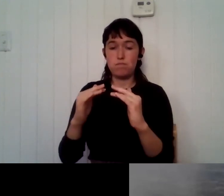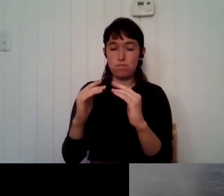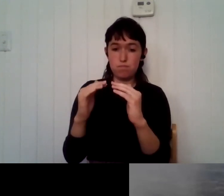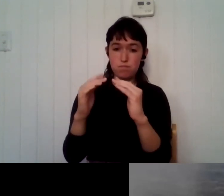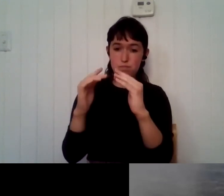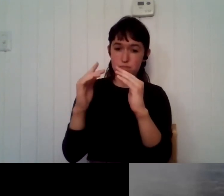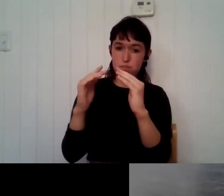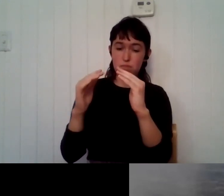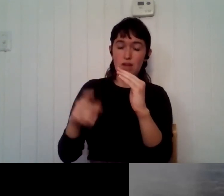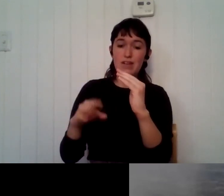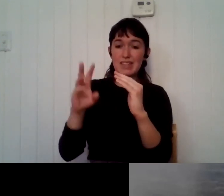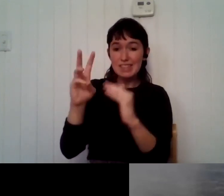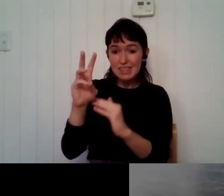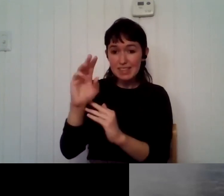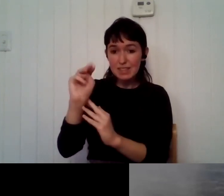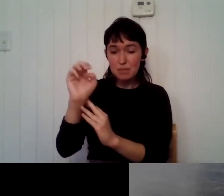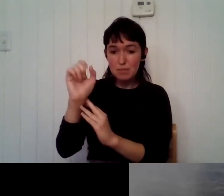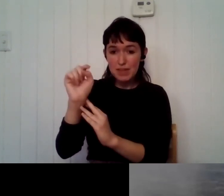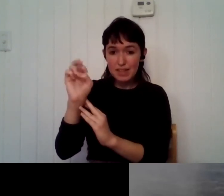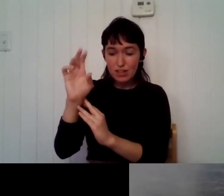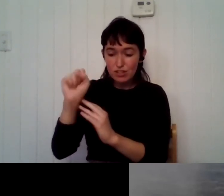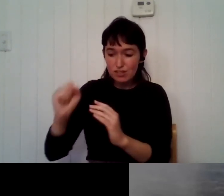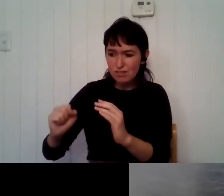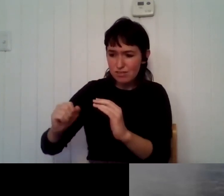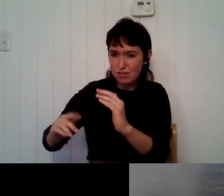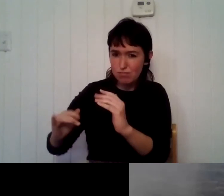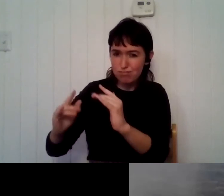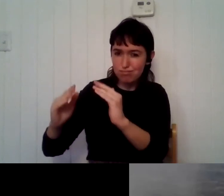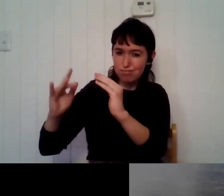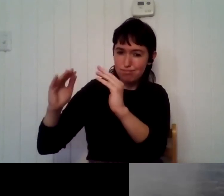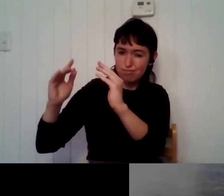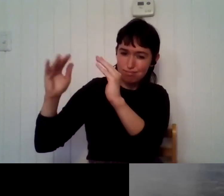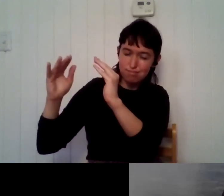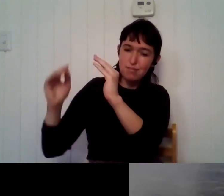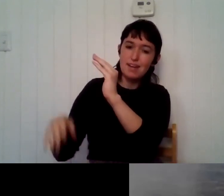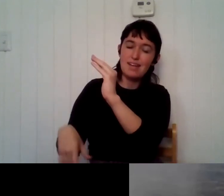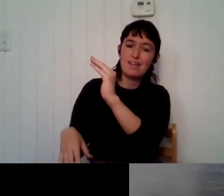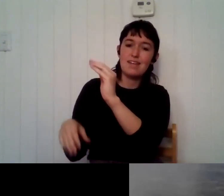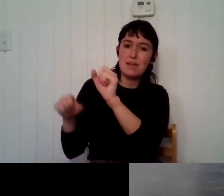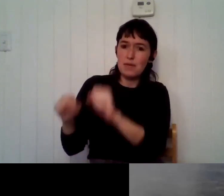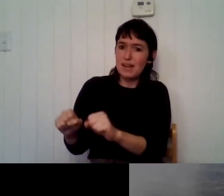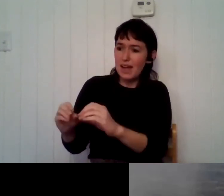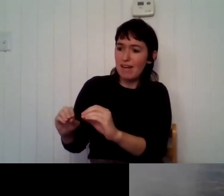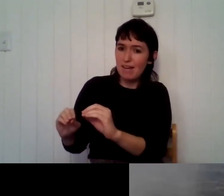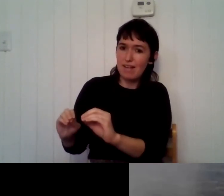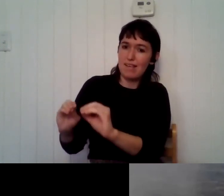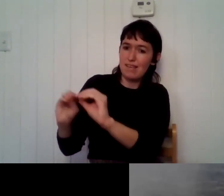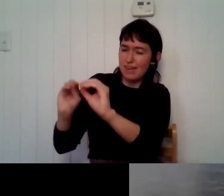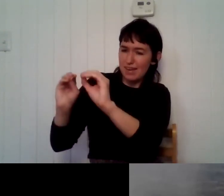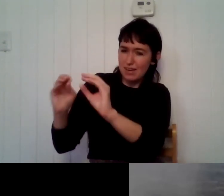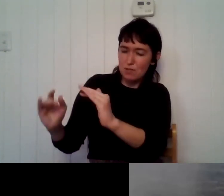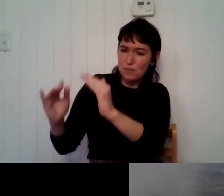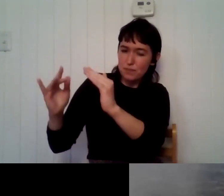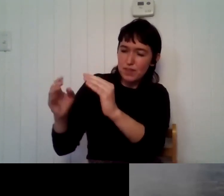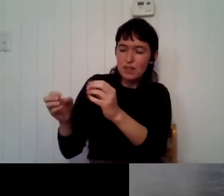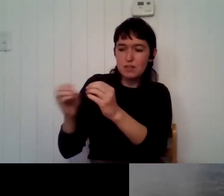So that's a whole room. And the whole thing was moving up. And it's crazy. It's just because there's more magma coming in,